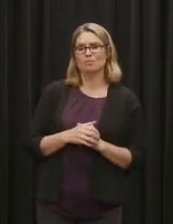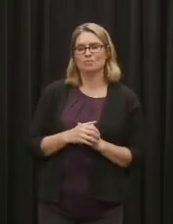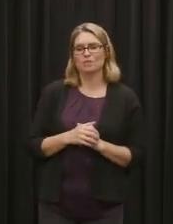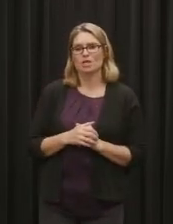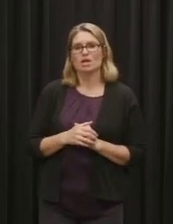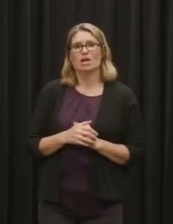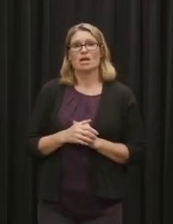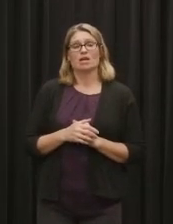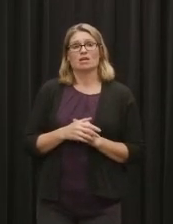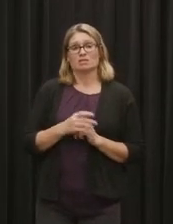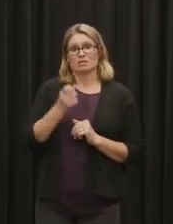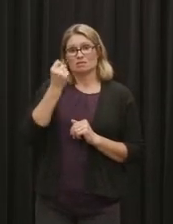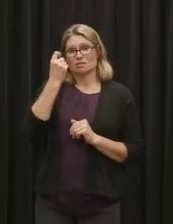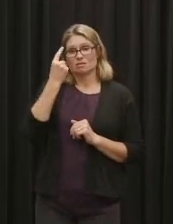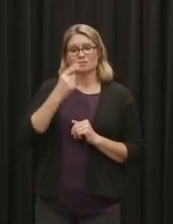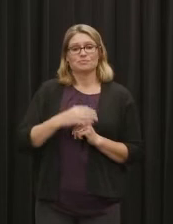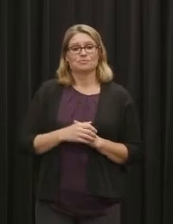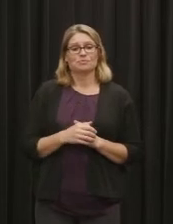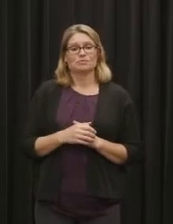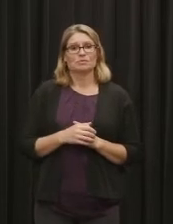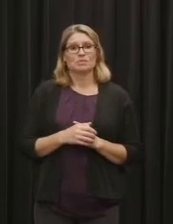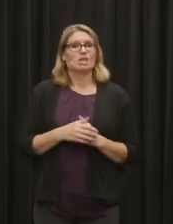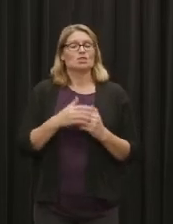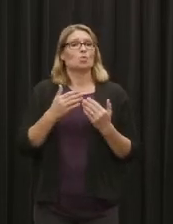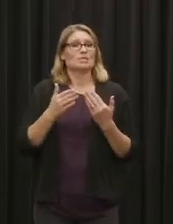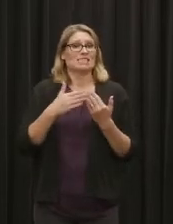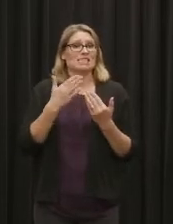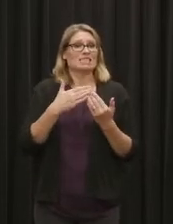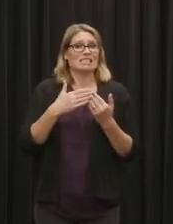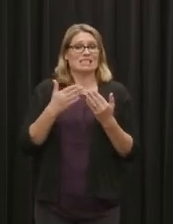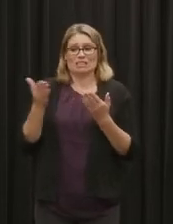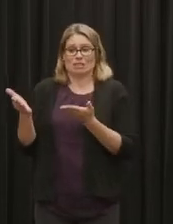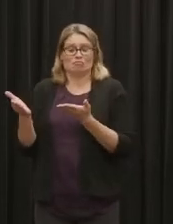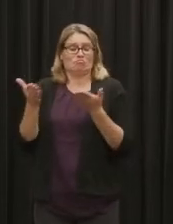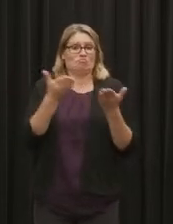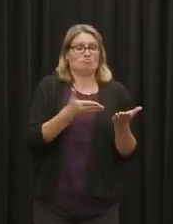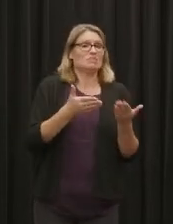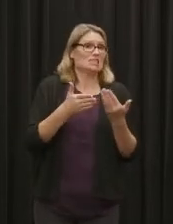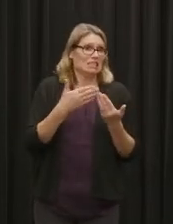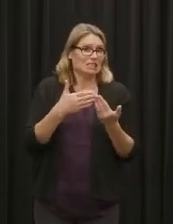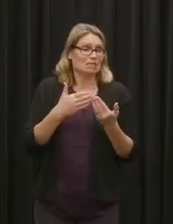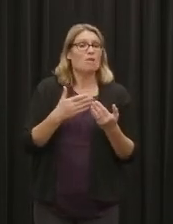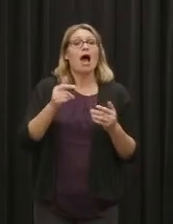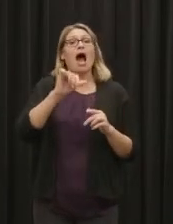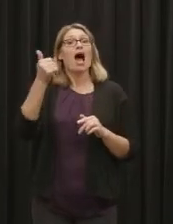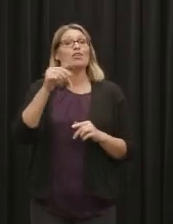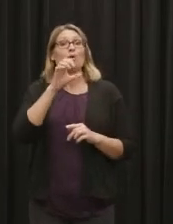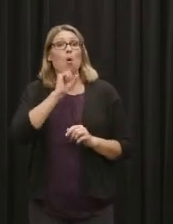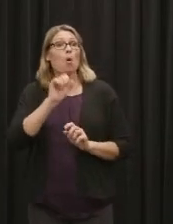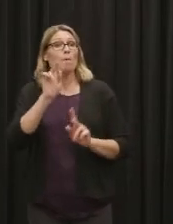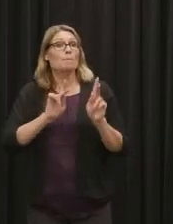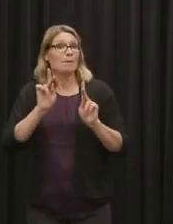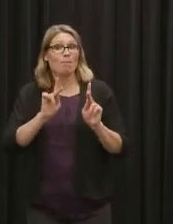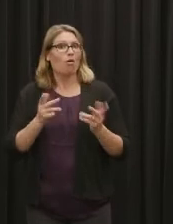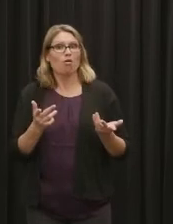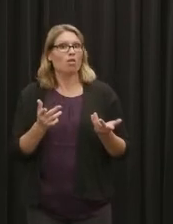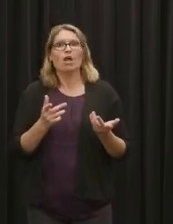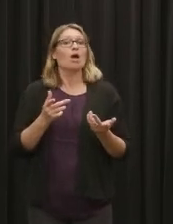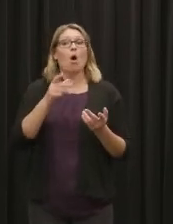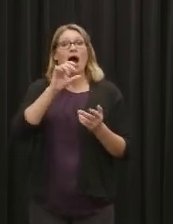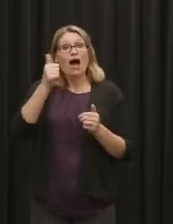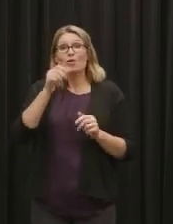about proximity and ease of being able to transport people to them. Now, there are other seniors who are not living